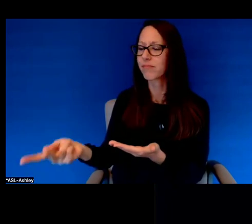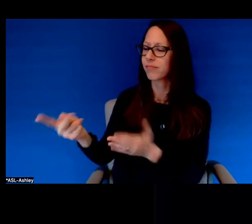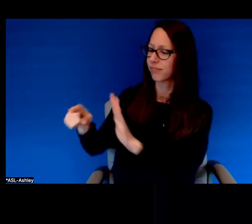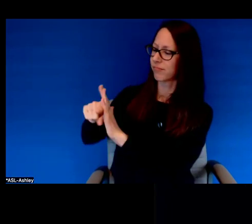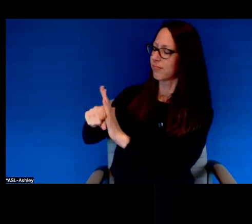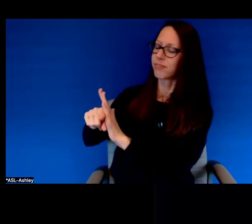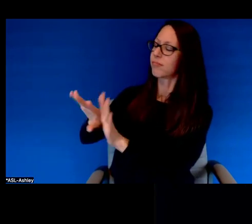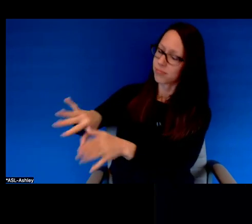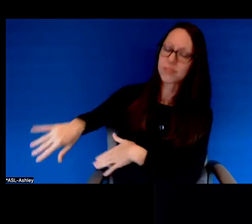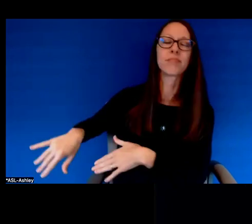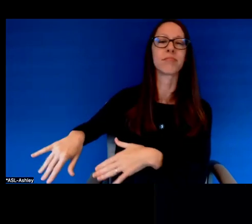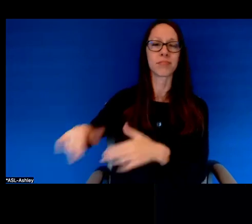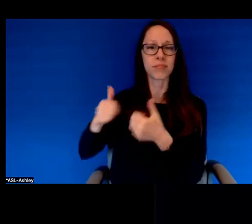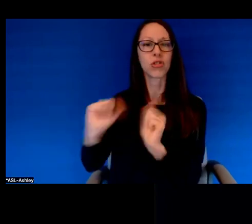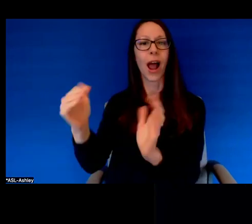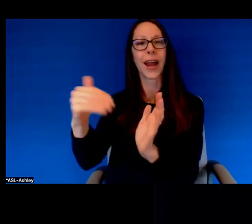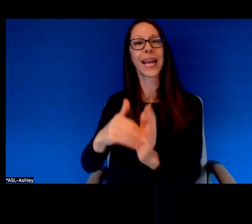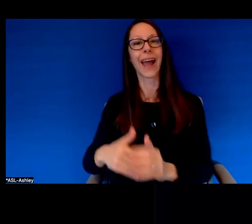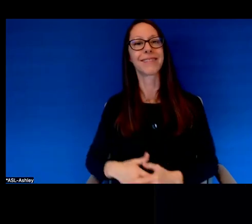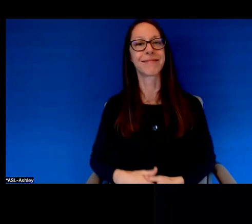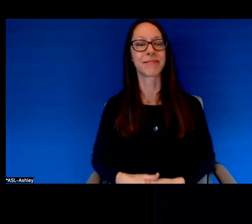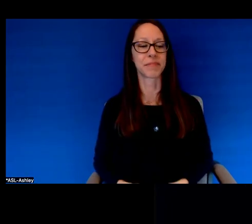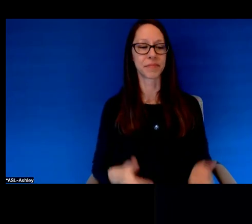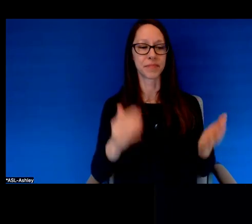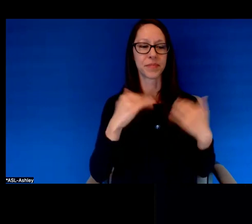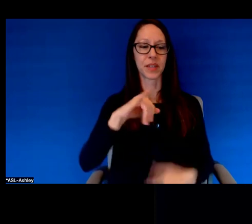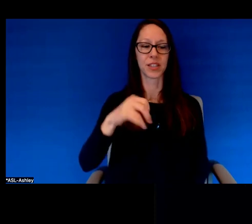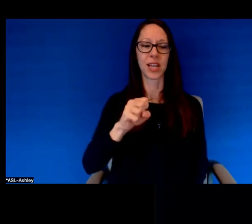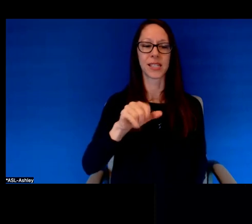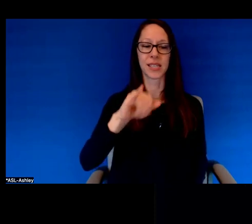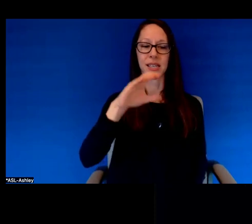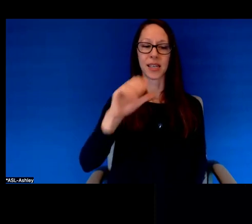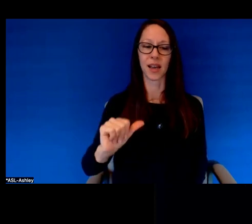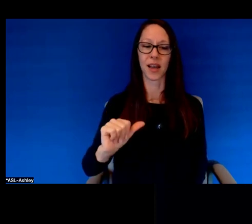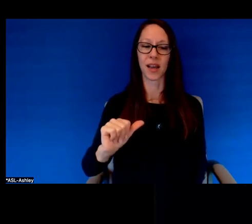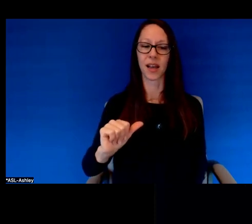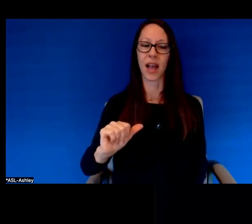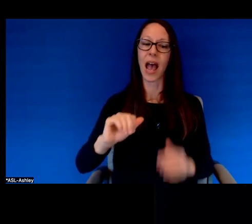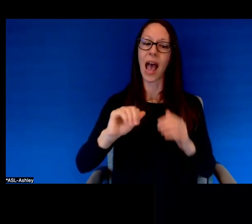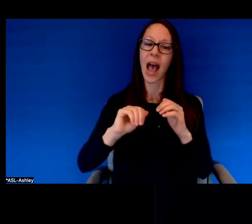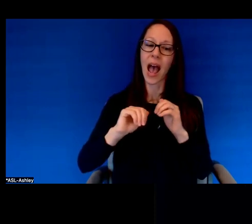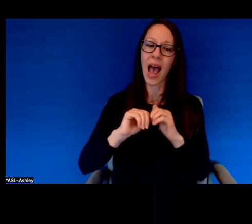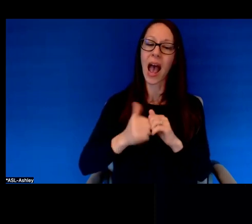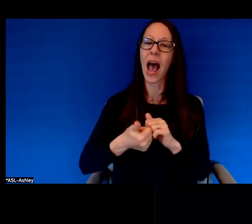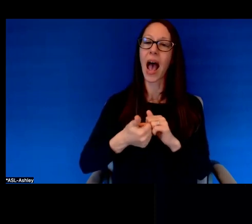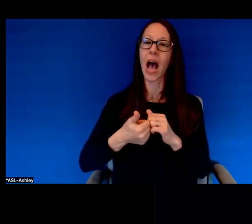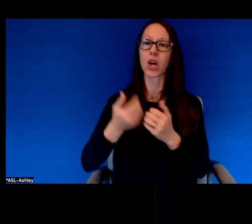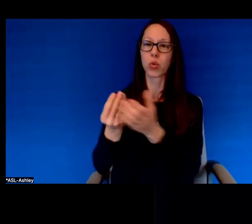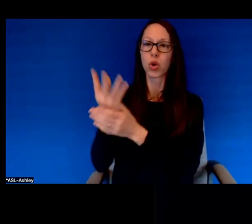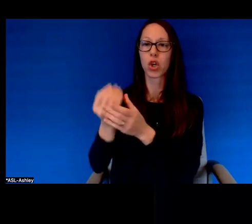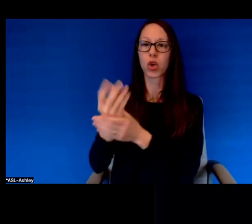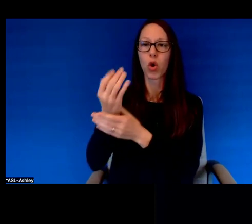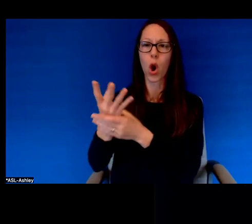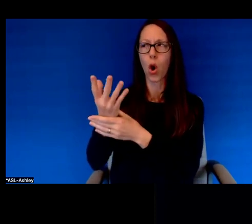result, try again, a little different. All right, we got a question from Jessica. How can we grow plants on the moon at a large scale without an